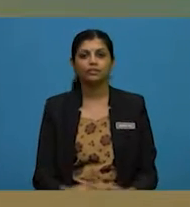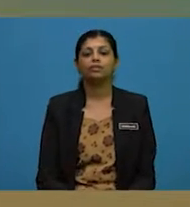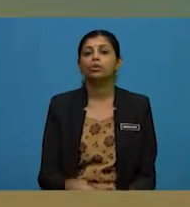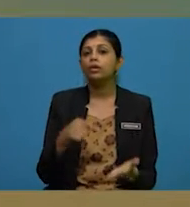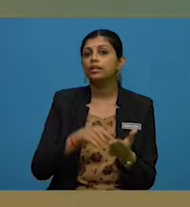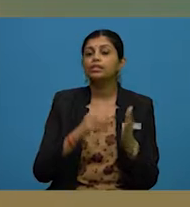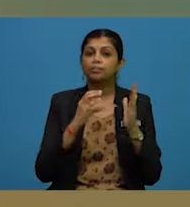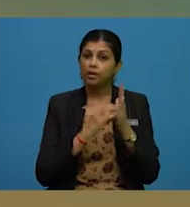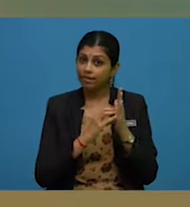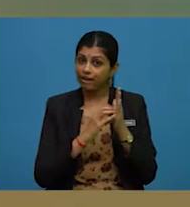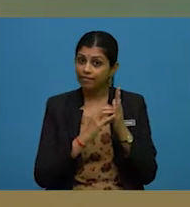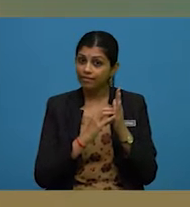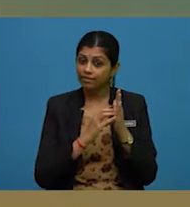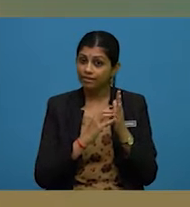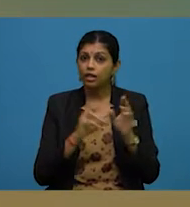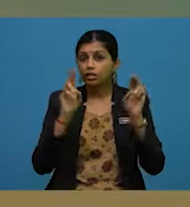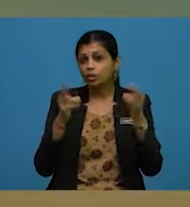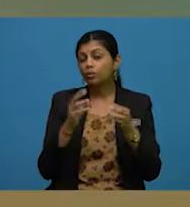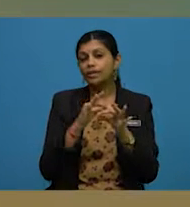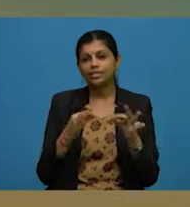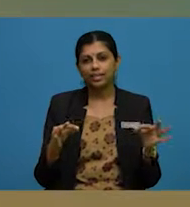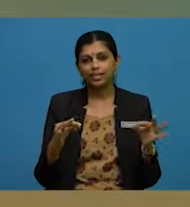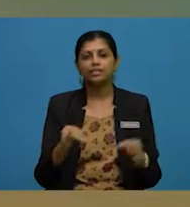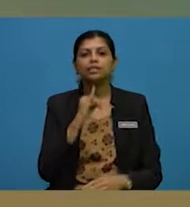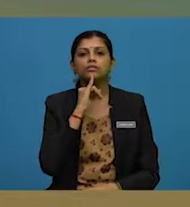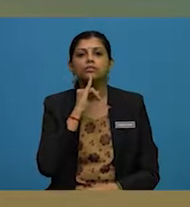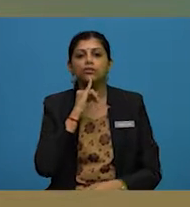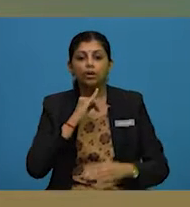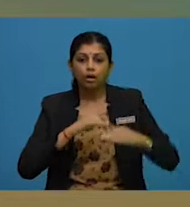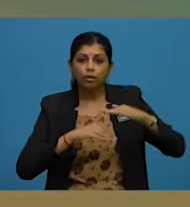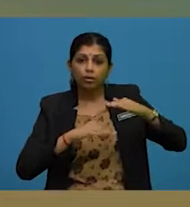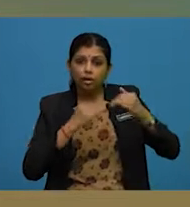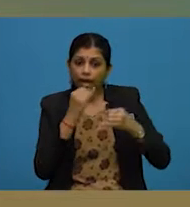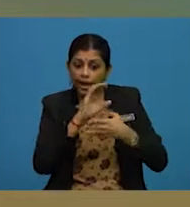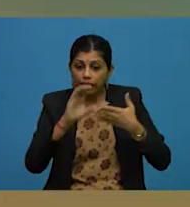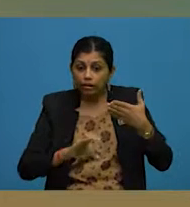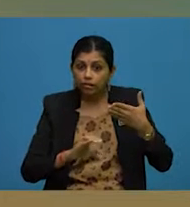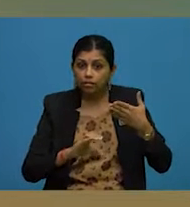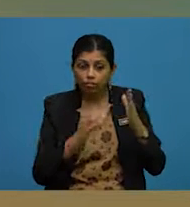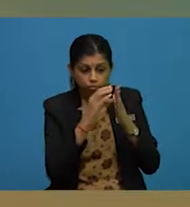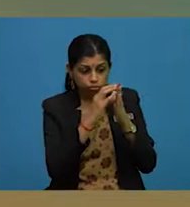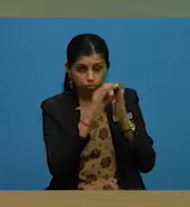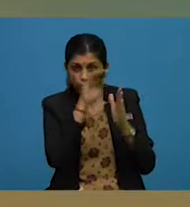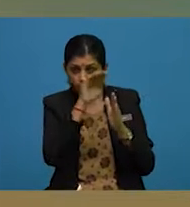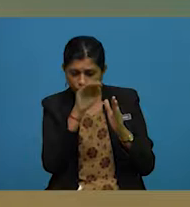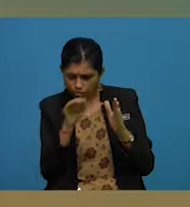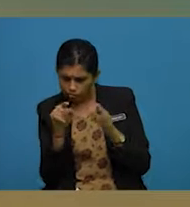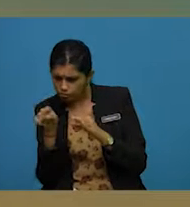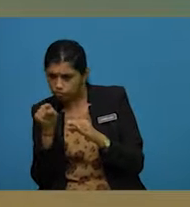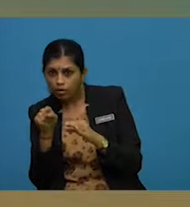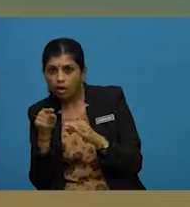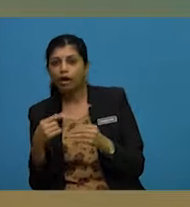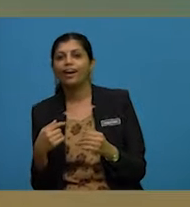In this paragraph, the topic sentence is at the end of the paragraph.